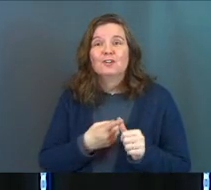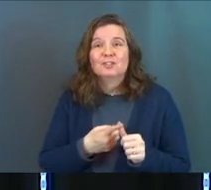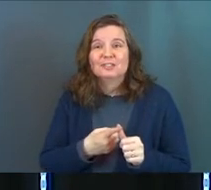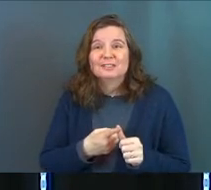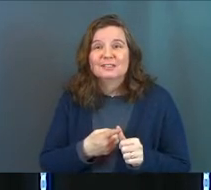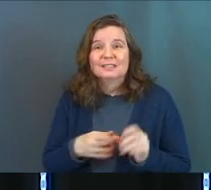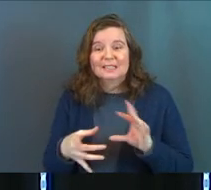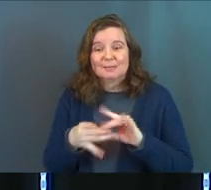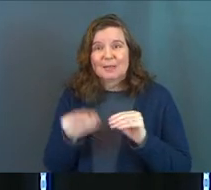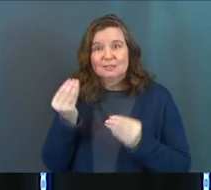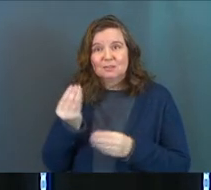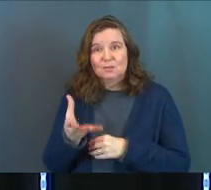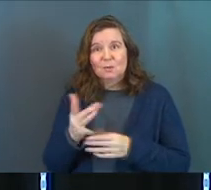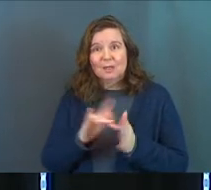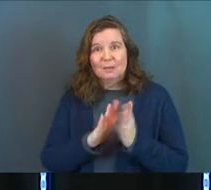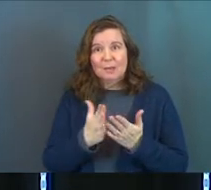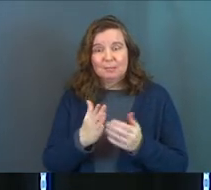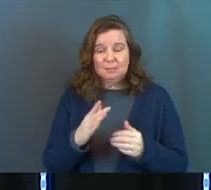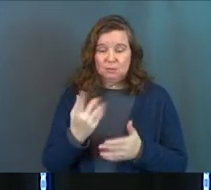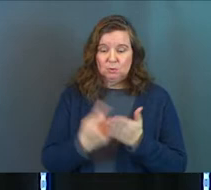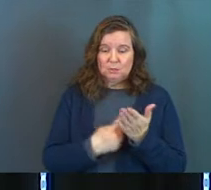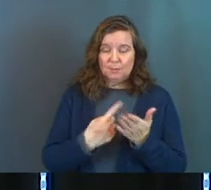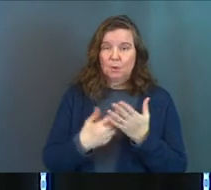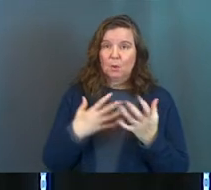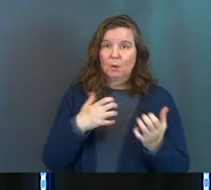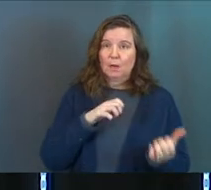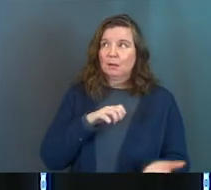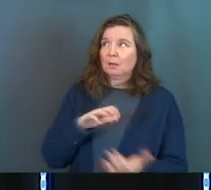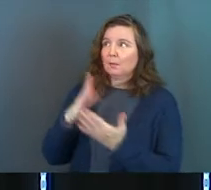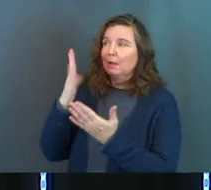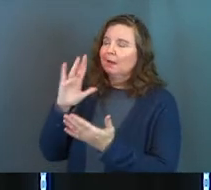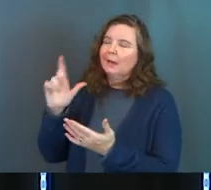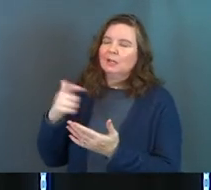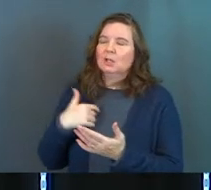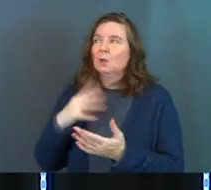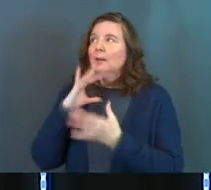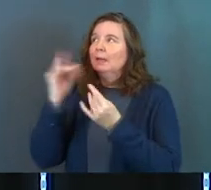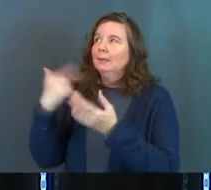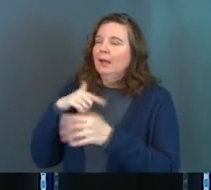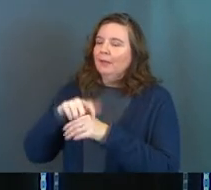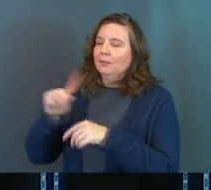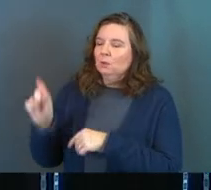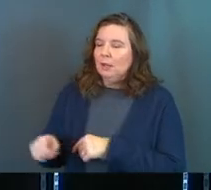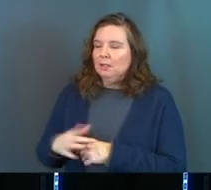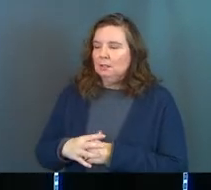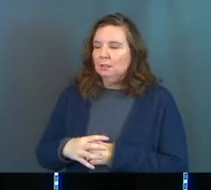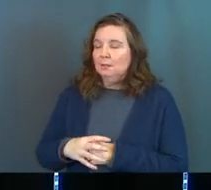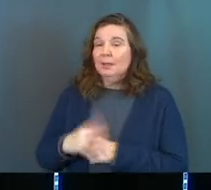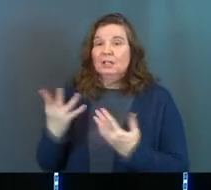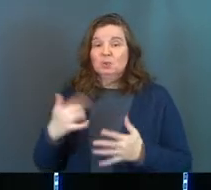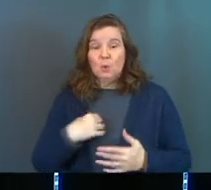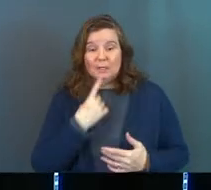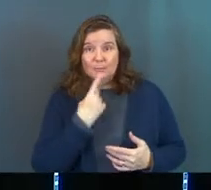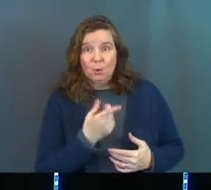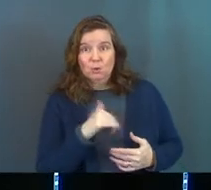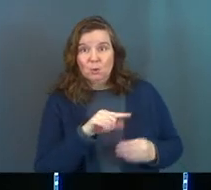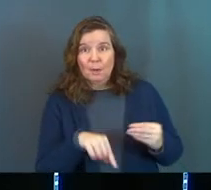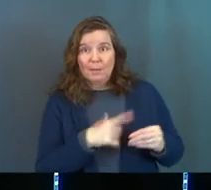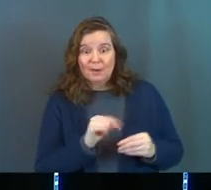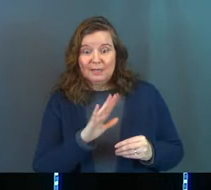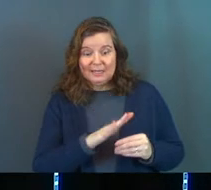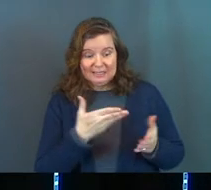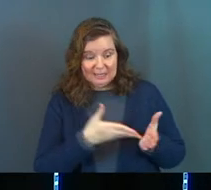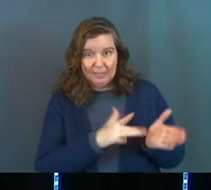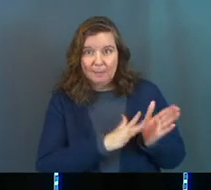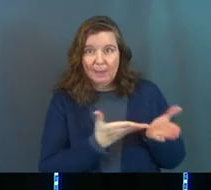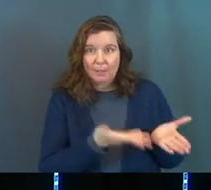I'll just make this one brief. There are some times that we want to come to God and we're like, God, I need you to speak to me on this question. And he's already spoken to you about it, and